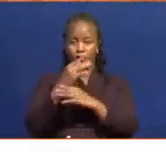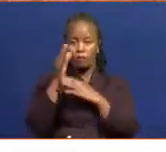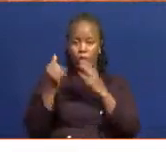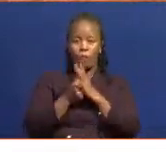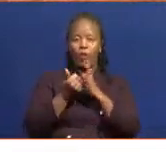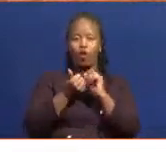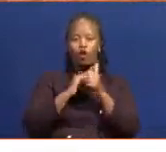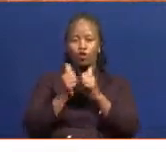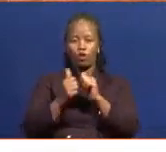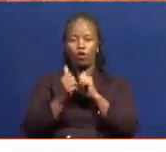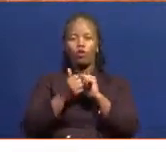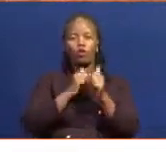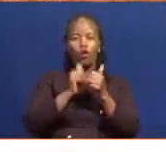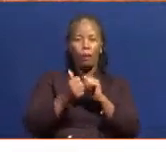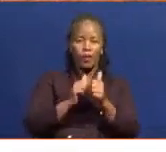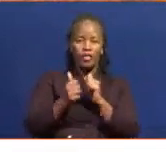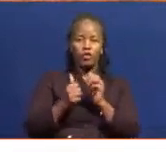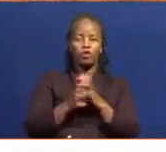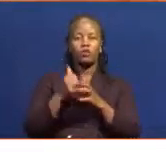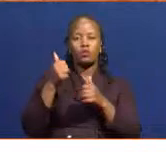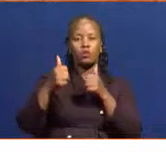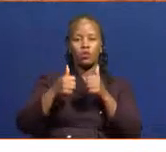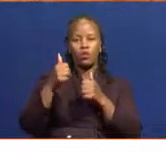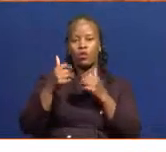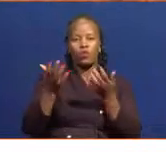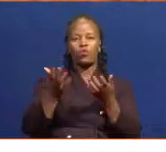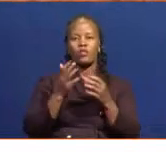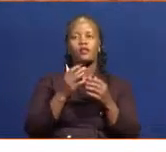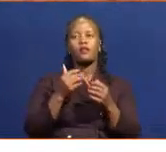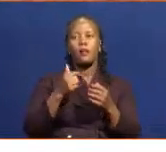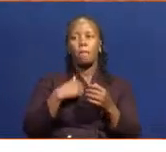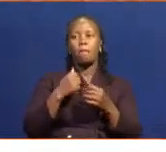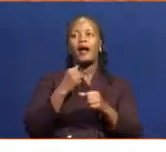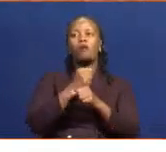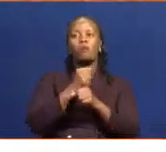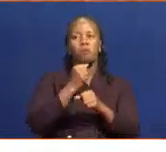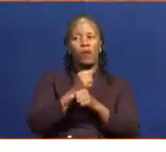competition and exposure. And so my job is going quite